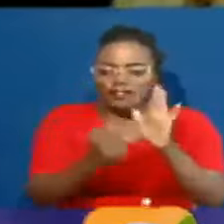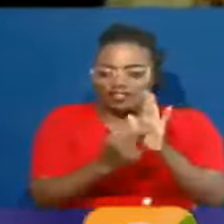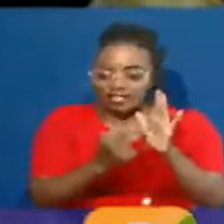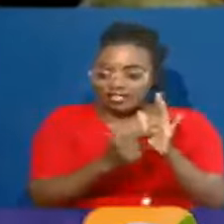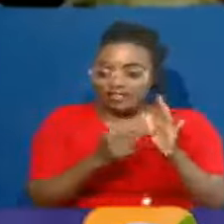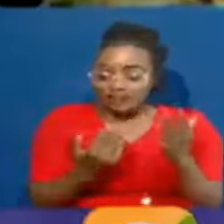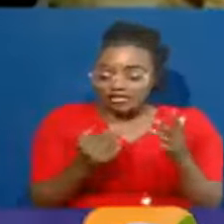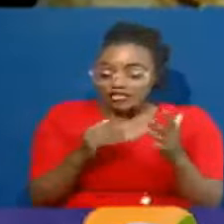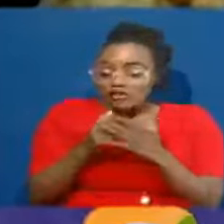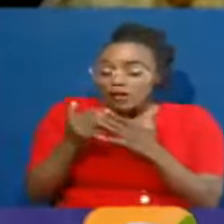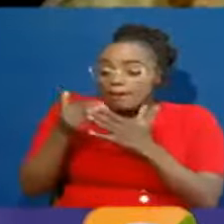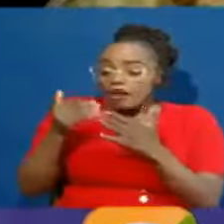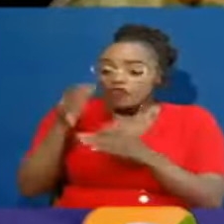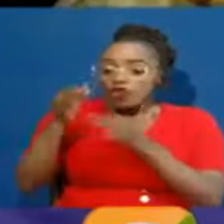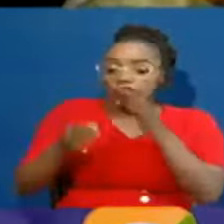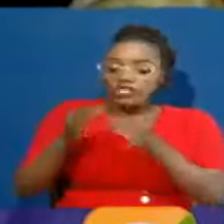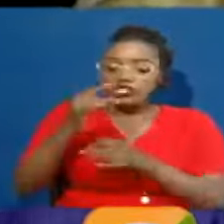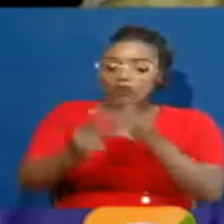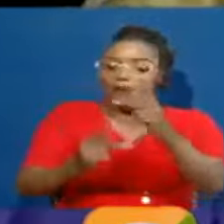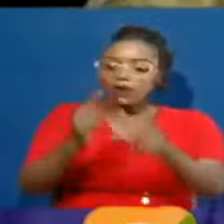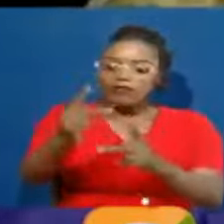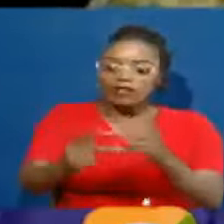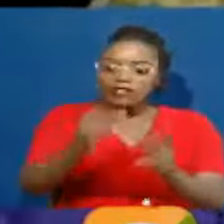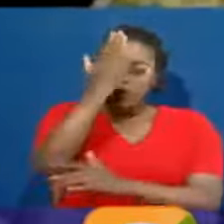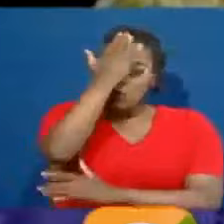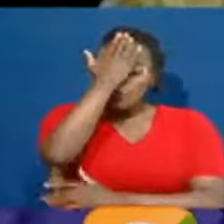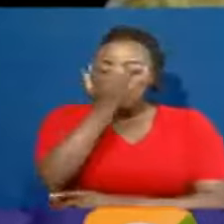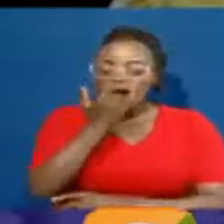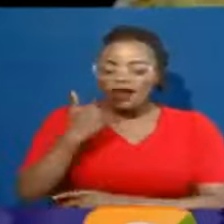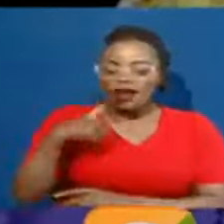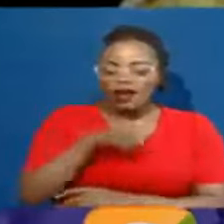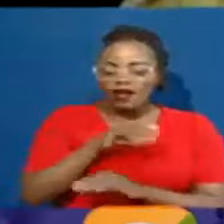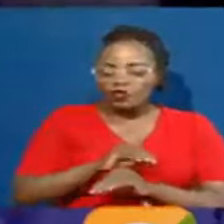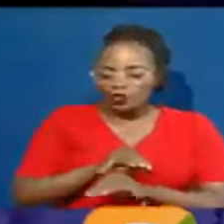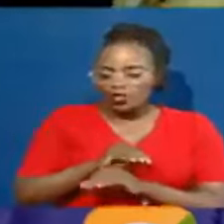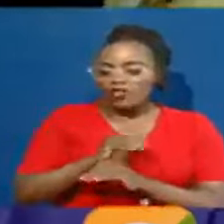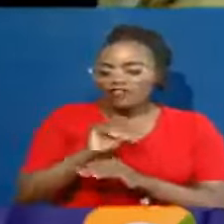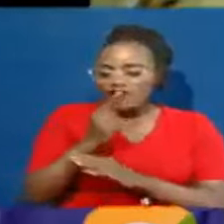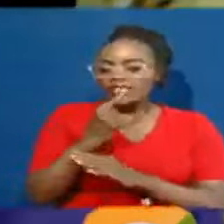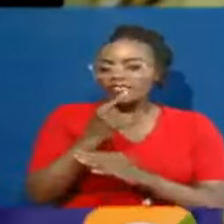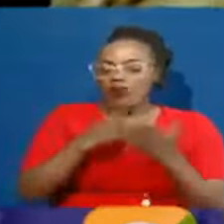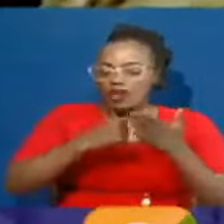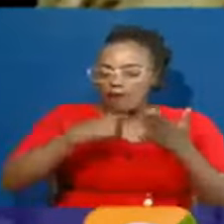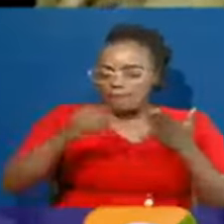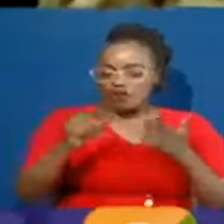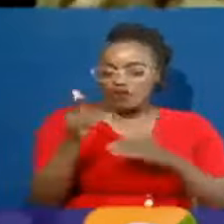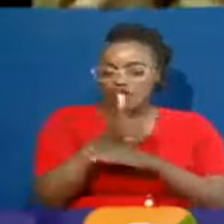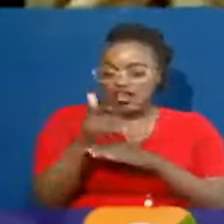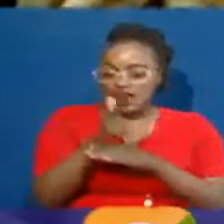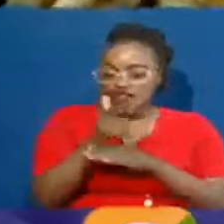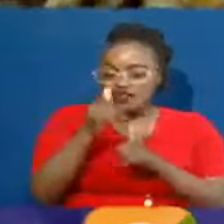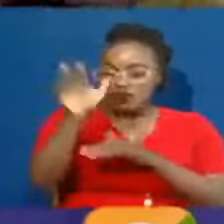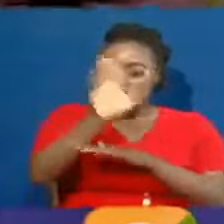a quasi-judicial process. Why didn't we clear Gachagua? Clear the videos that were being used. Number